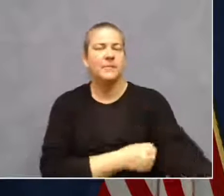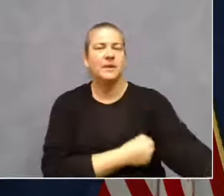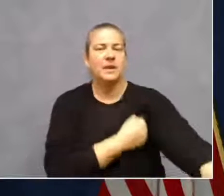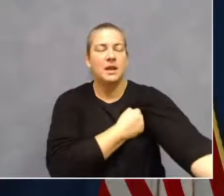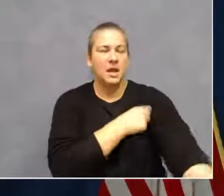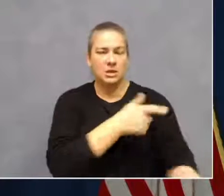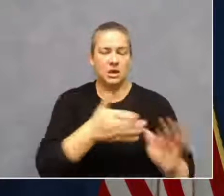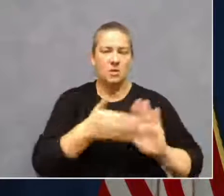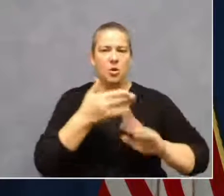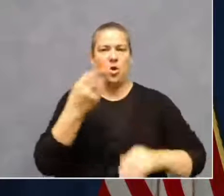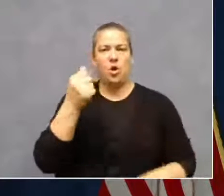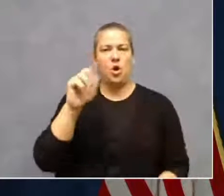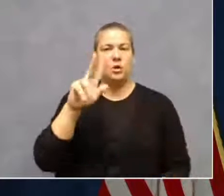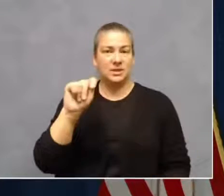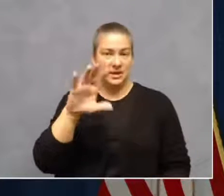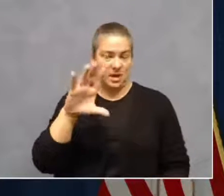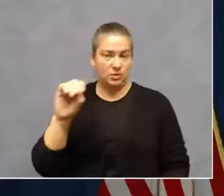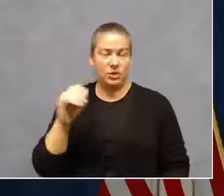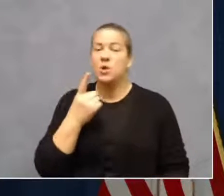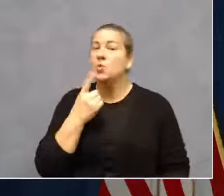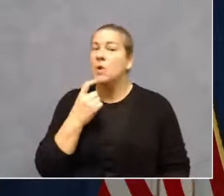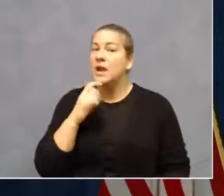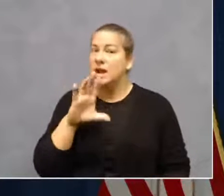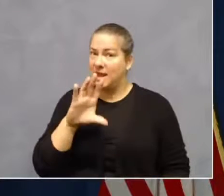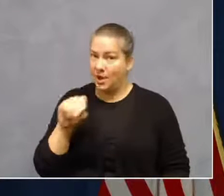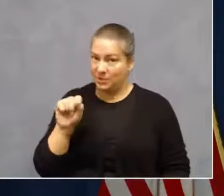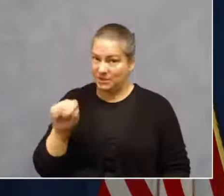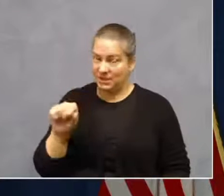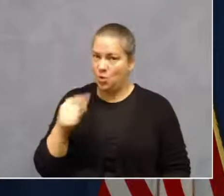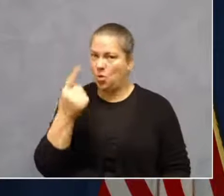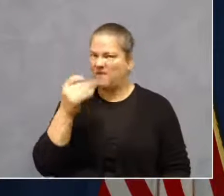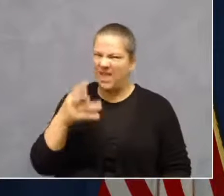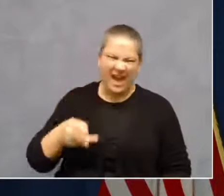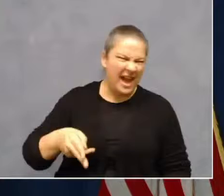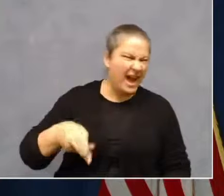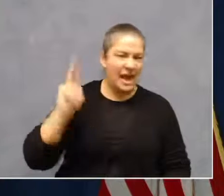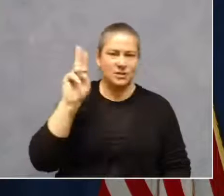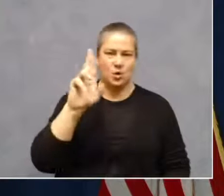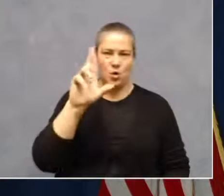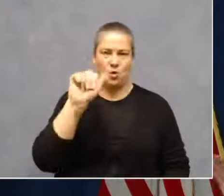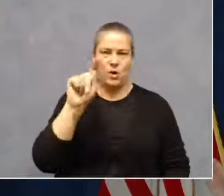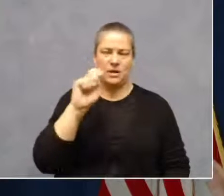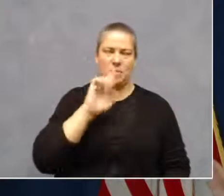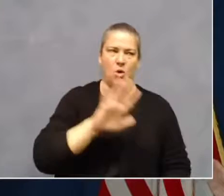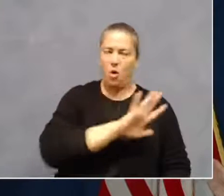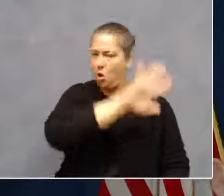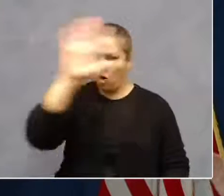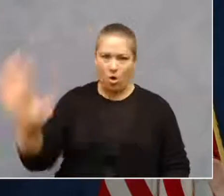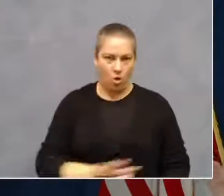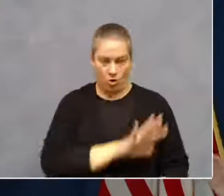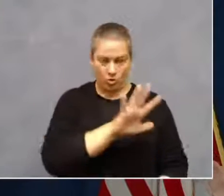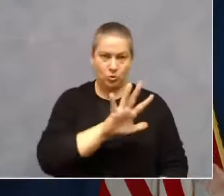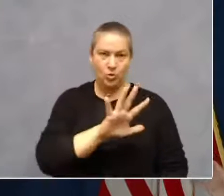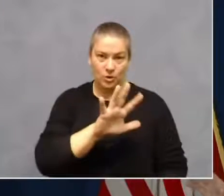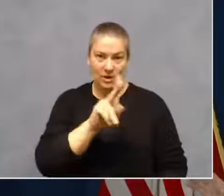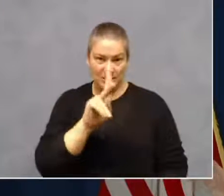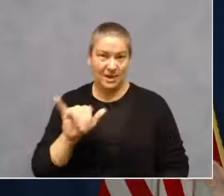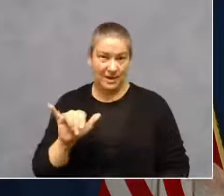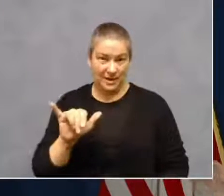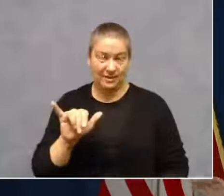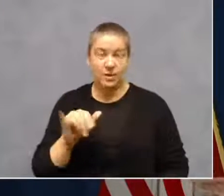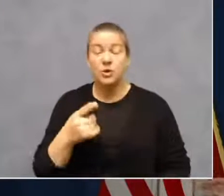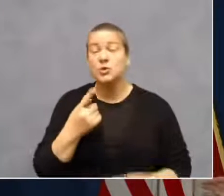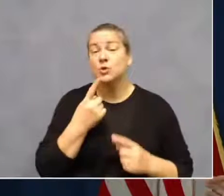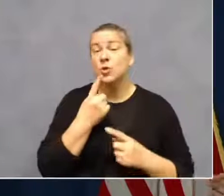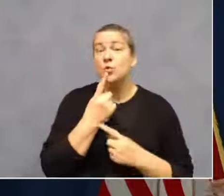County, a red county with one of the highest rates in the entire Commonwealth. So to be red, it takes 25 cases